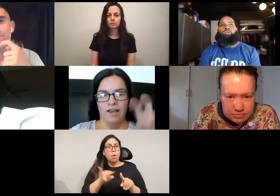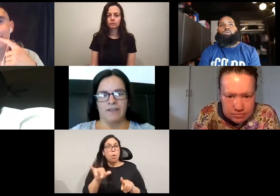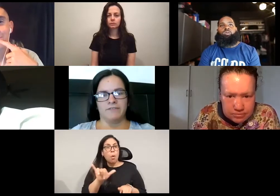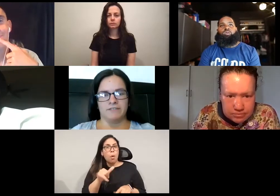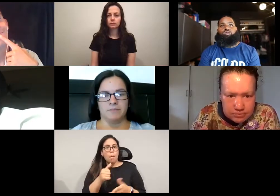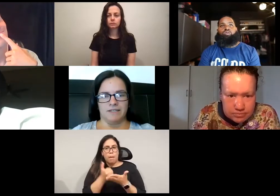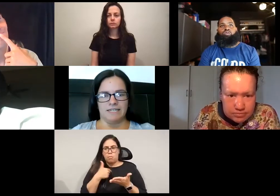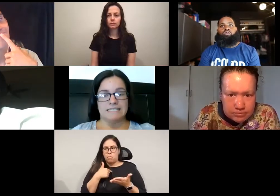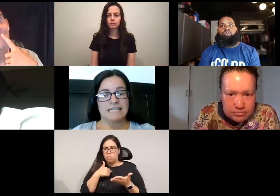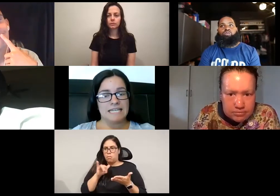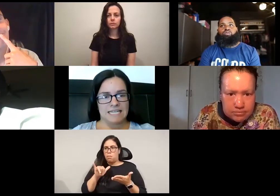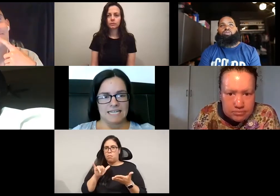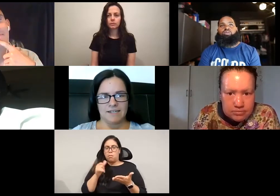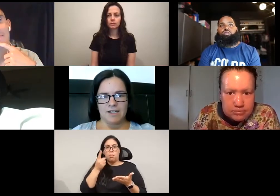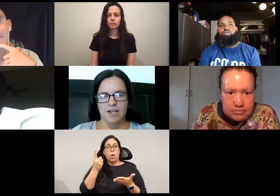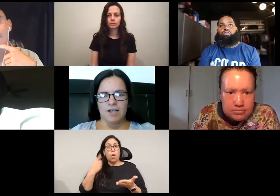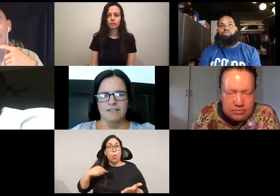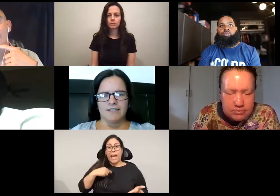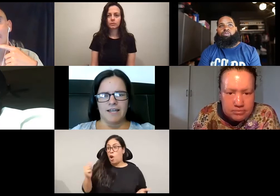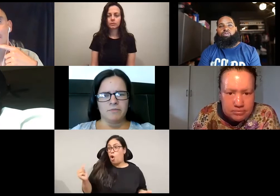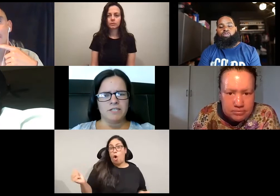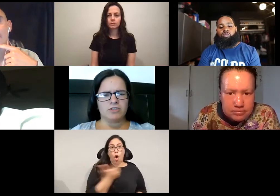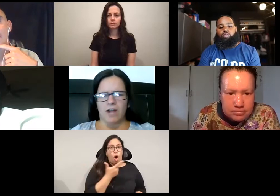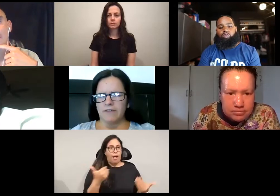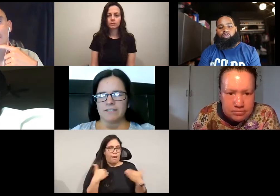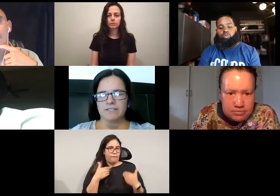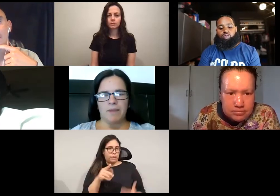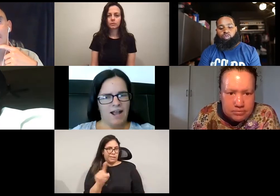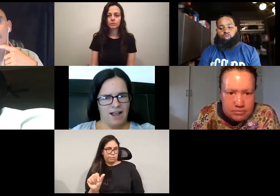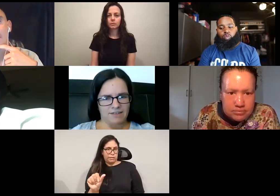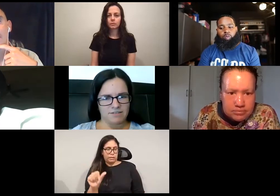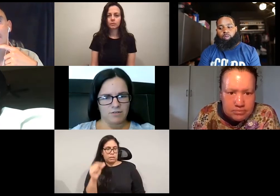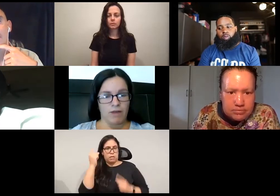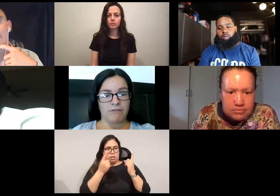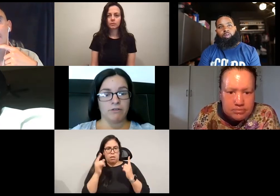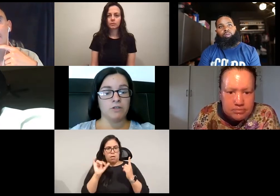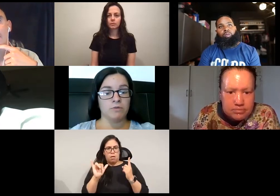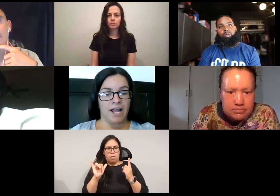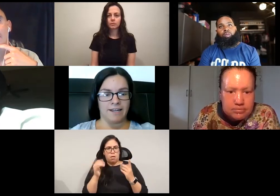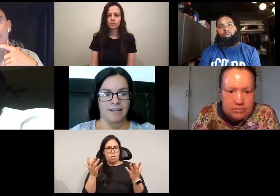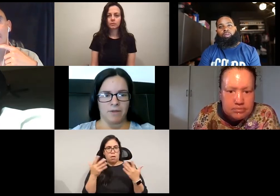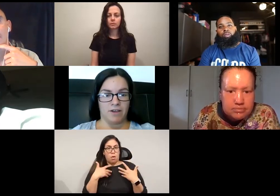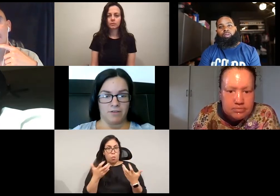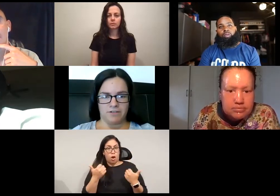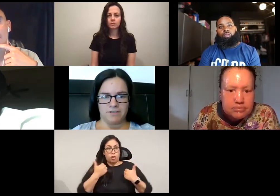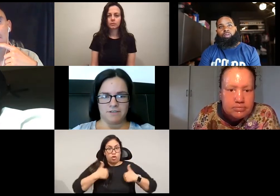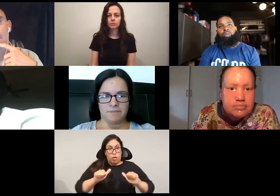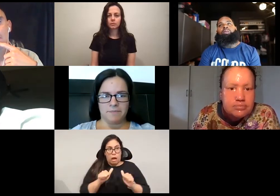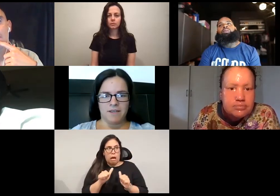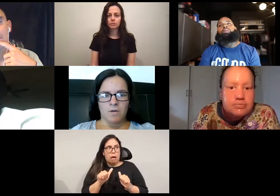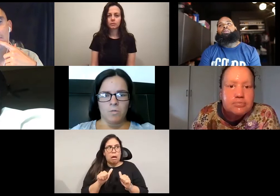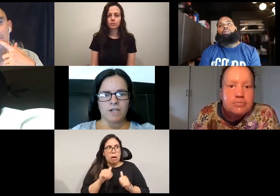all have disabilities thinking left me striving to pass rather than uniting with